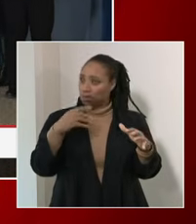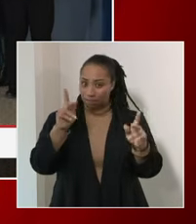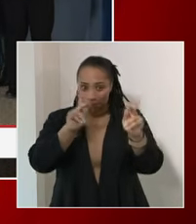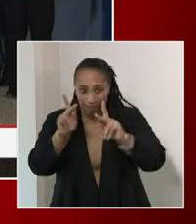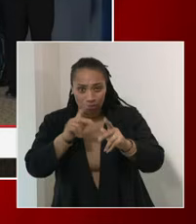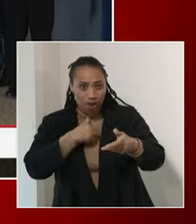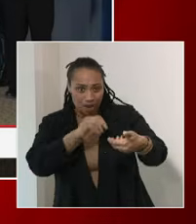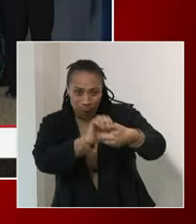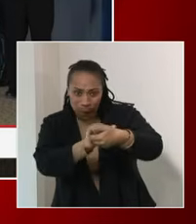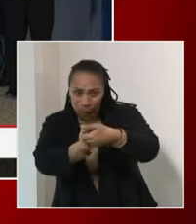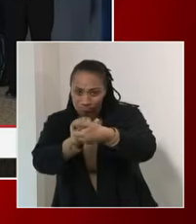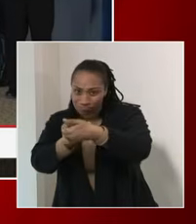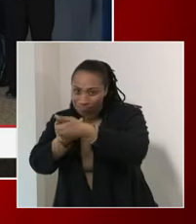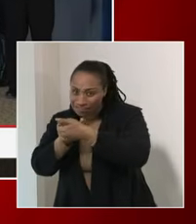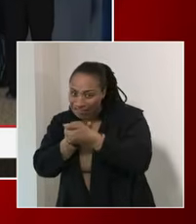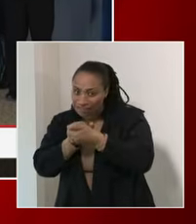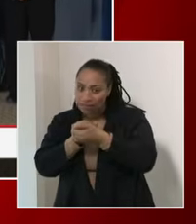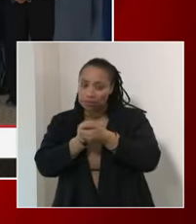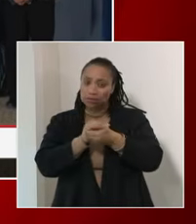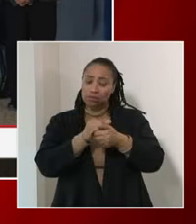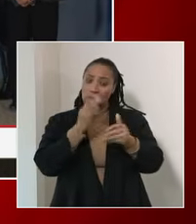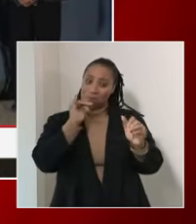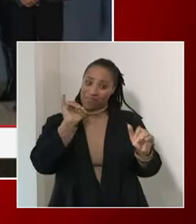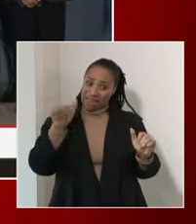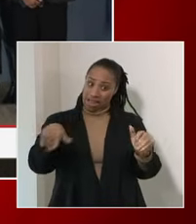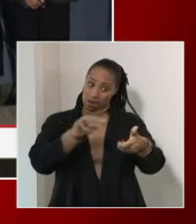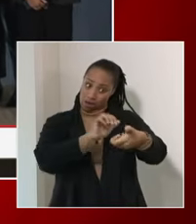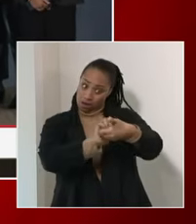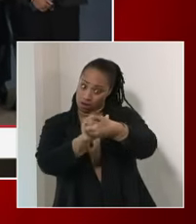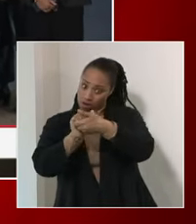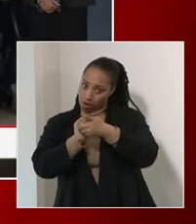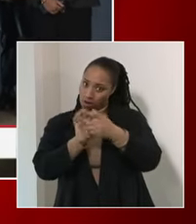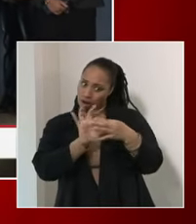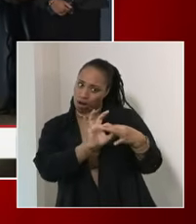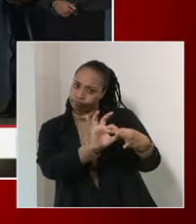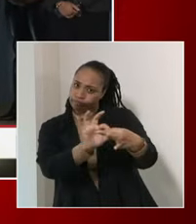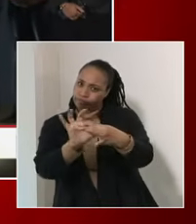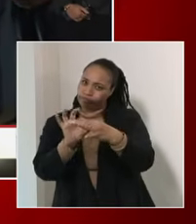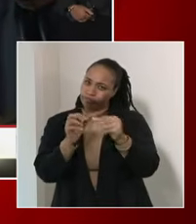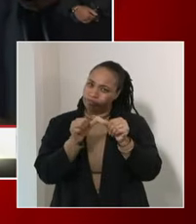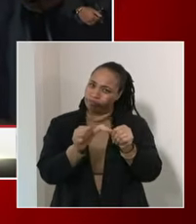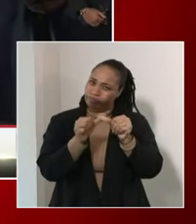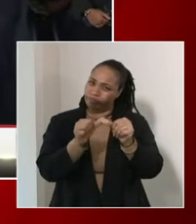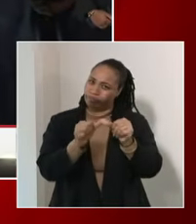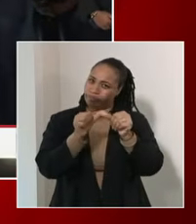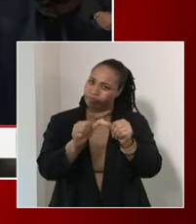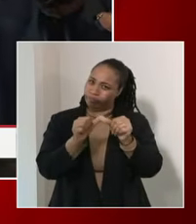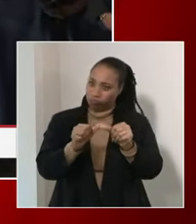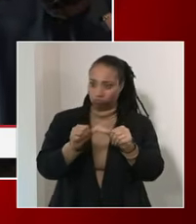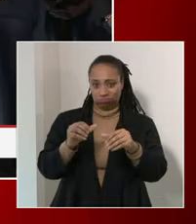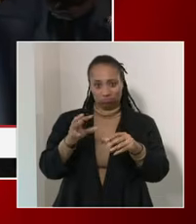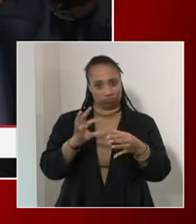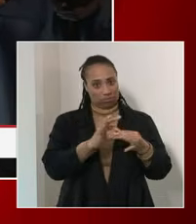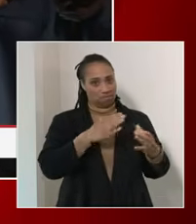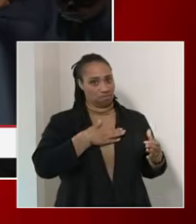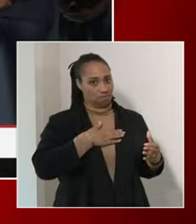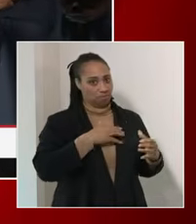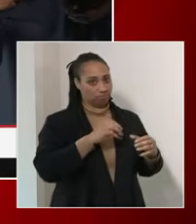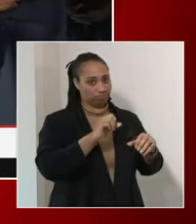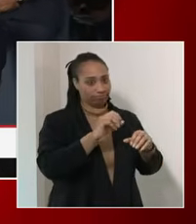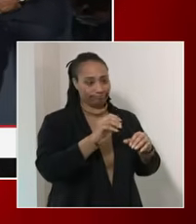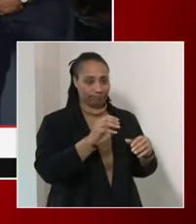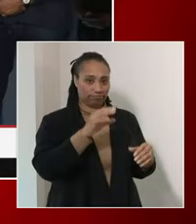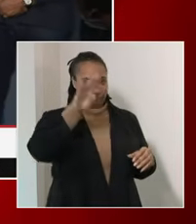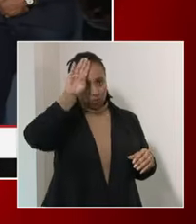that they would continue to work cooperatively with my office. I have personally briefed